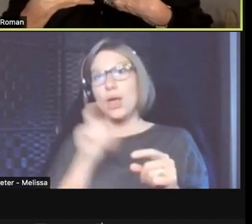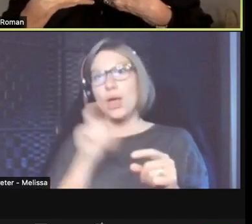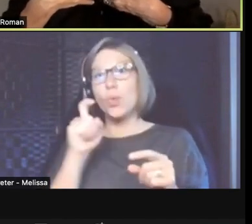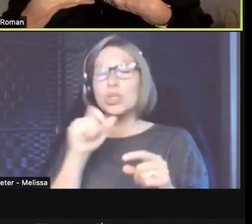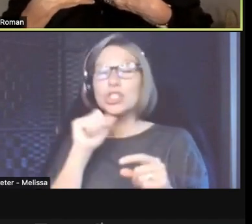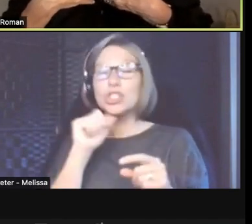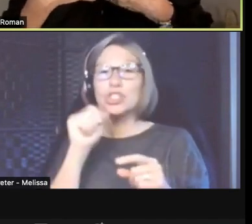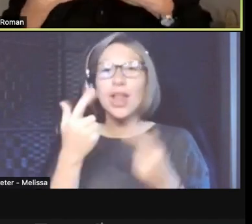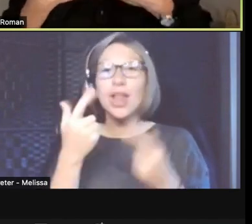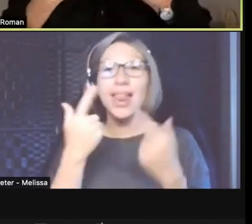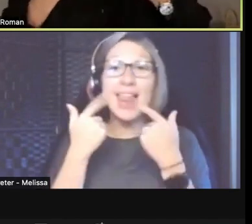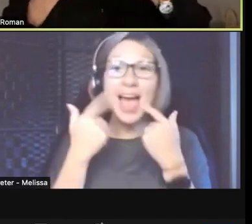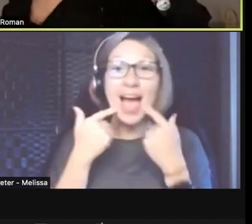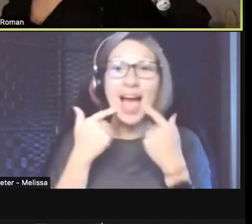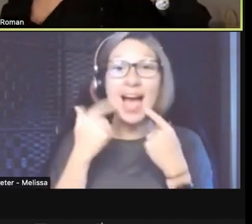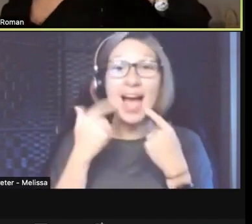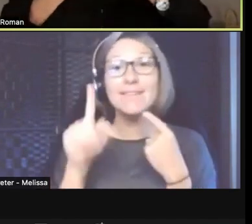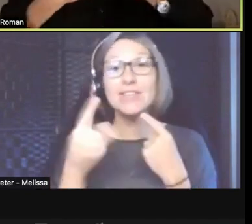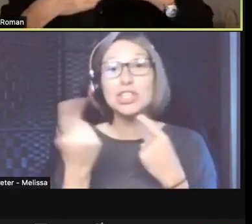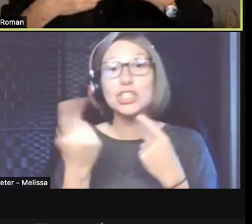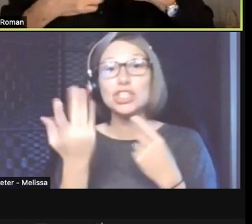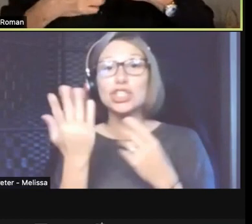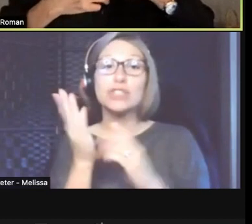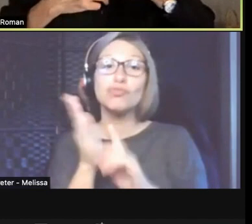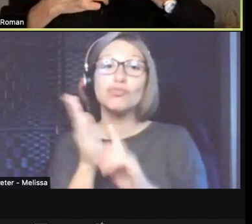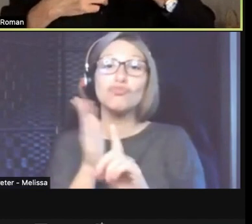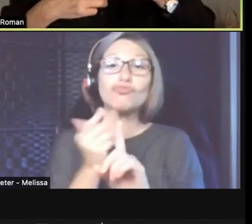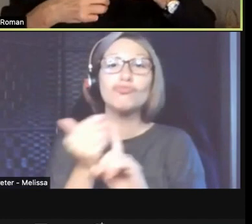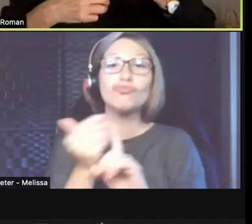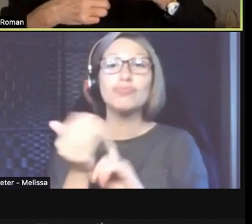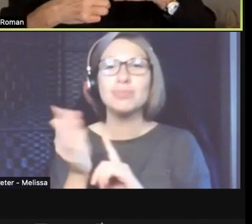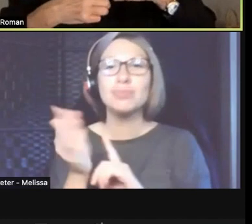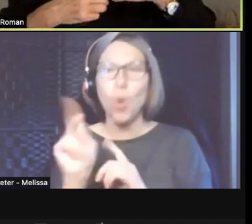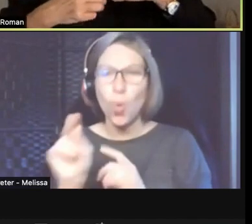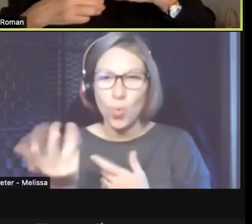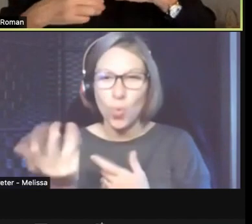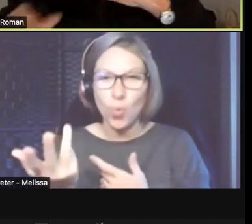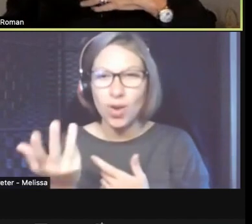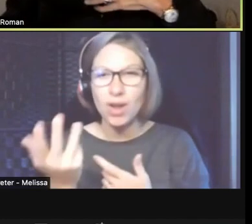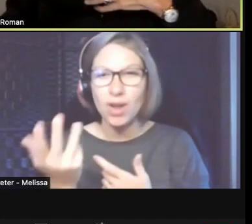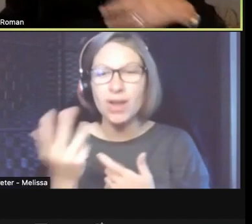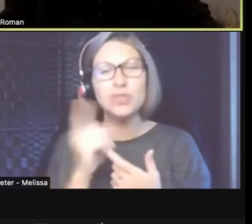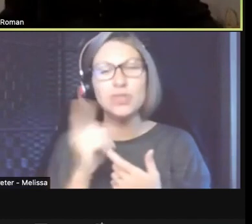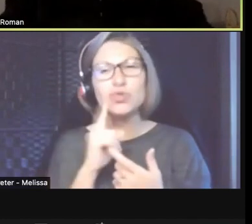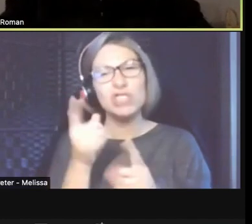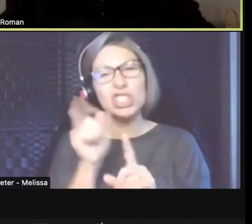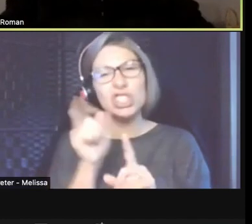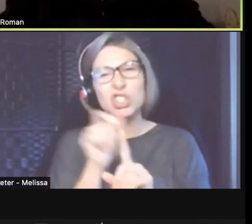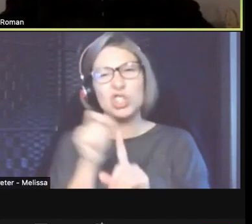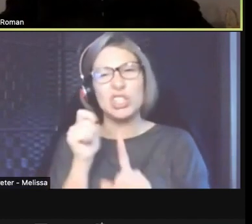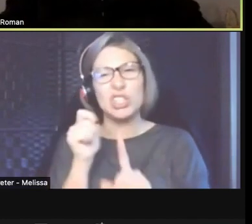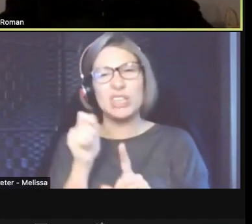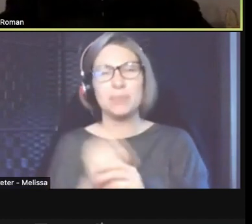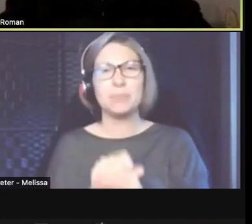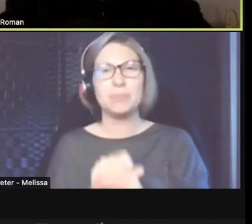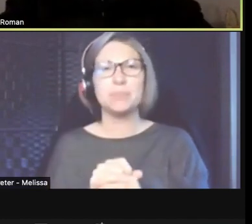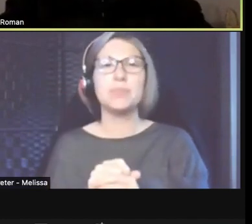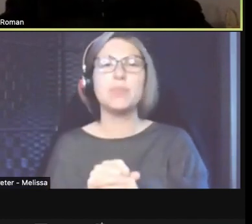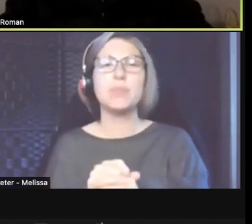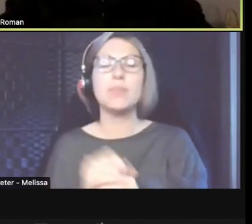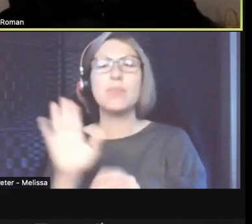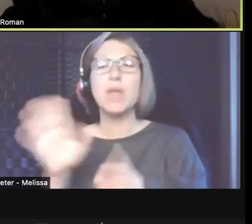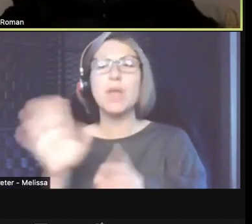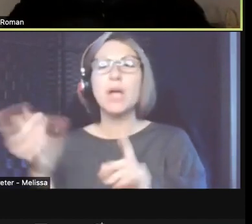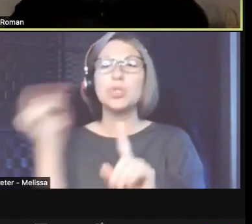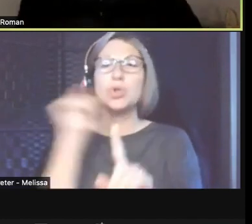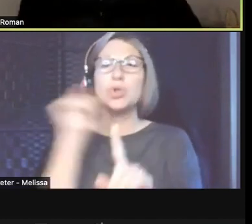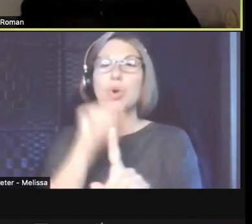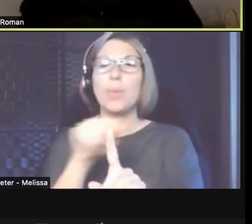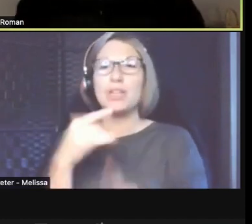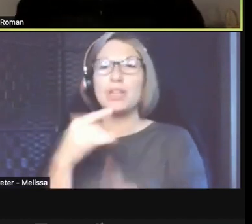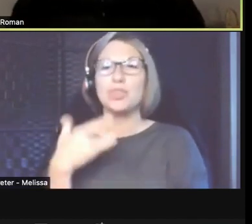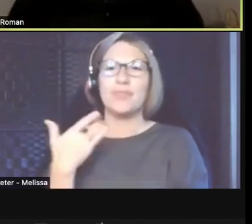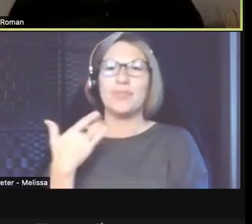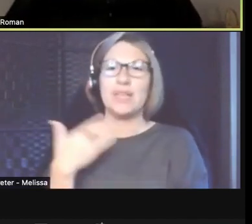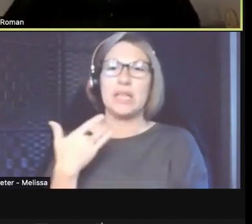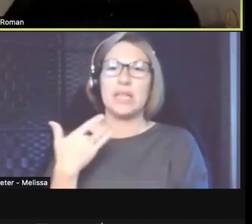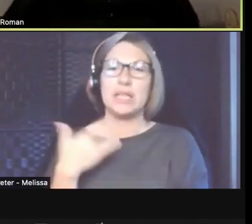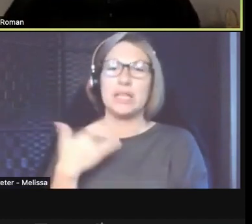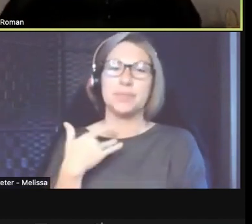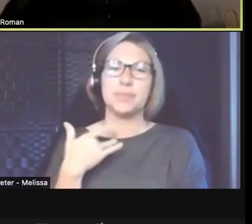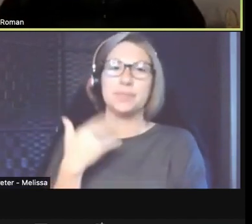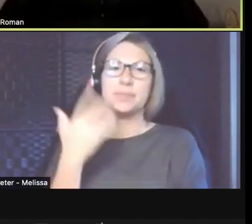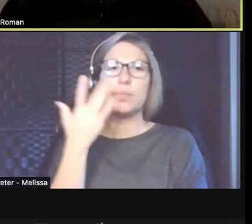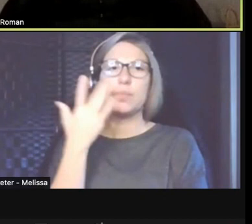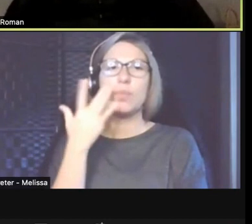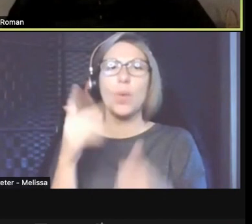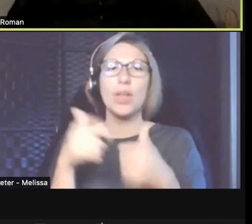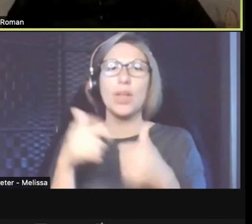patronize him, right? So it's a really tricky thing. Let's get back to this thing about feelings, because the